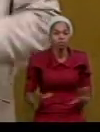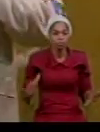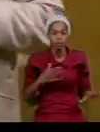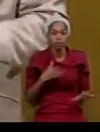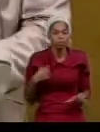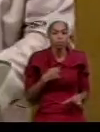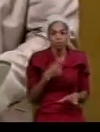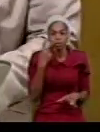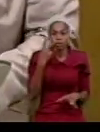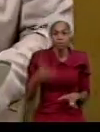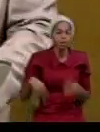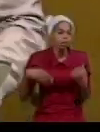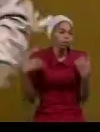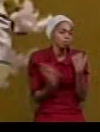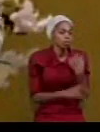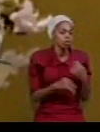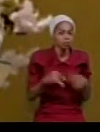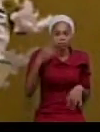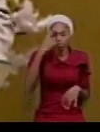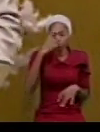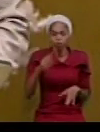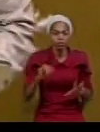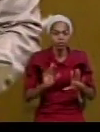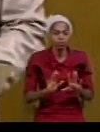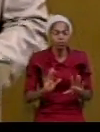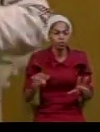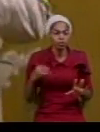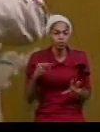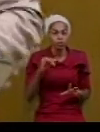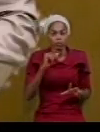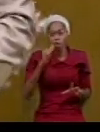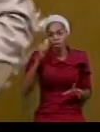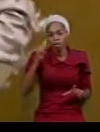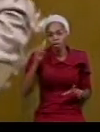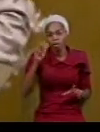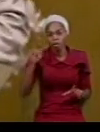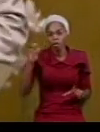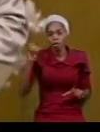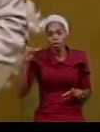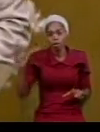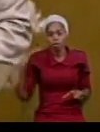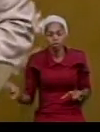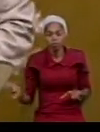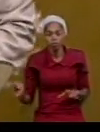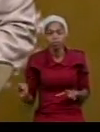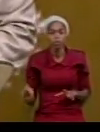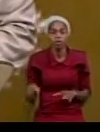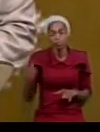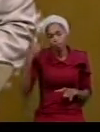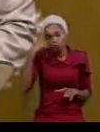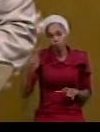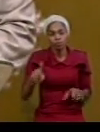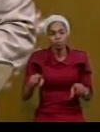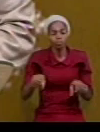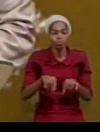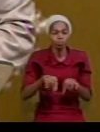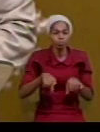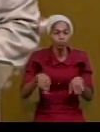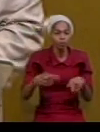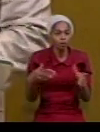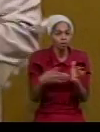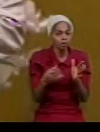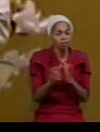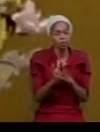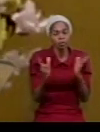laws. Here, there are specific instructions now given to Moses to transmit to the children of